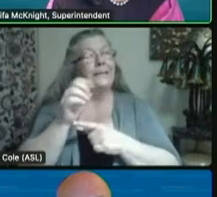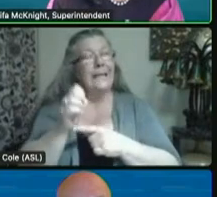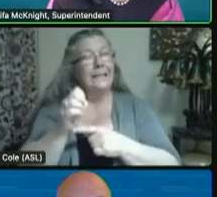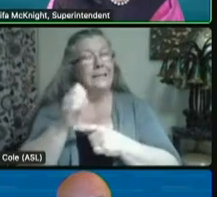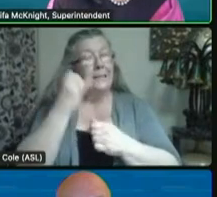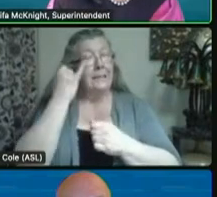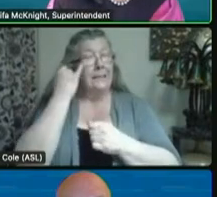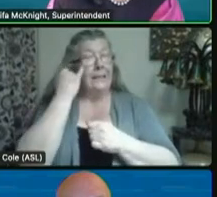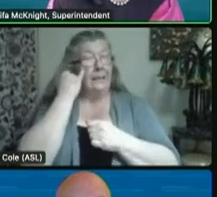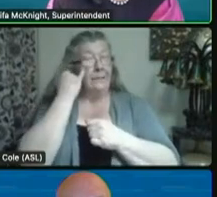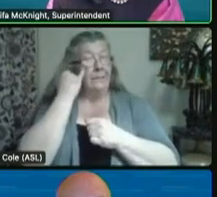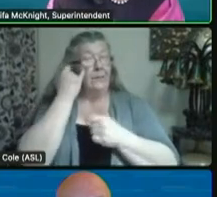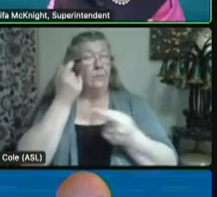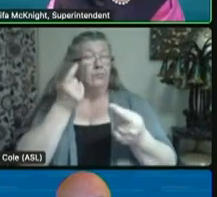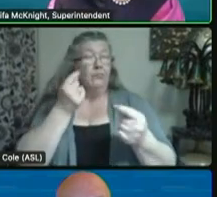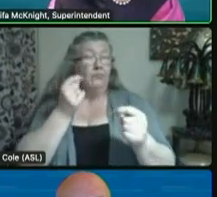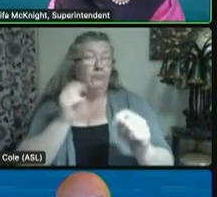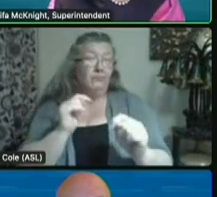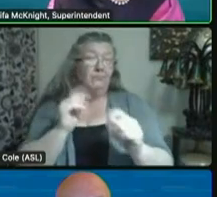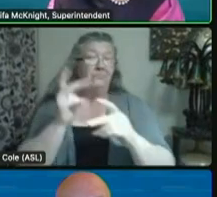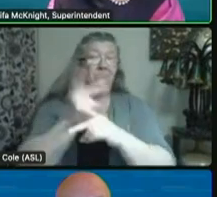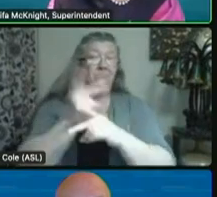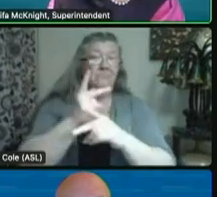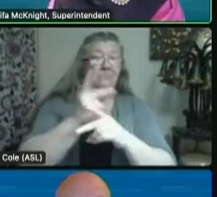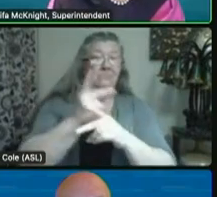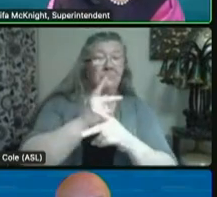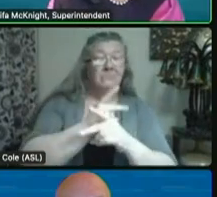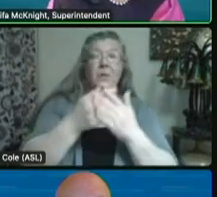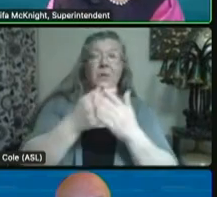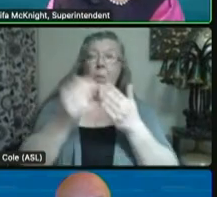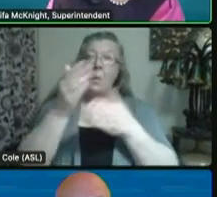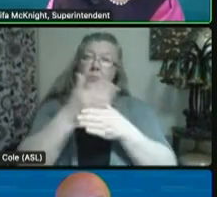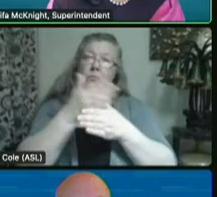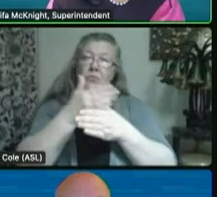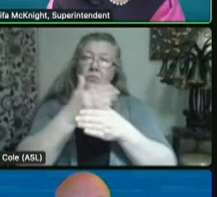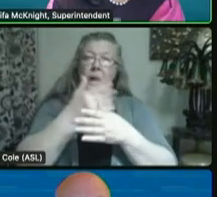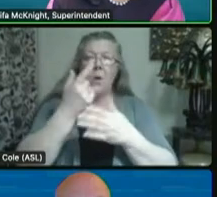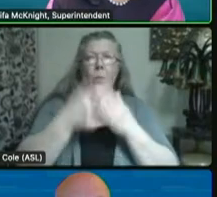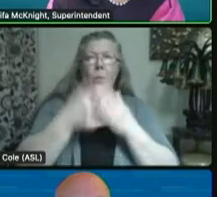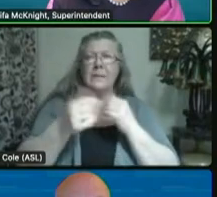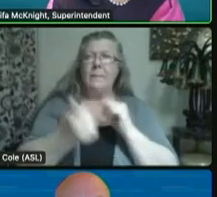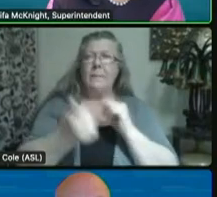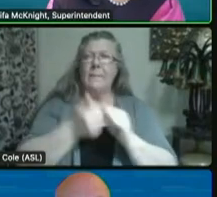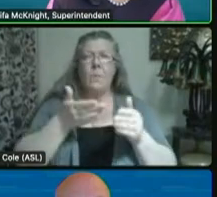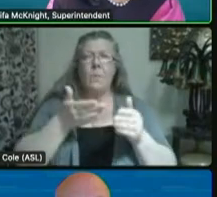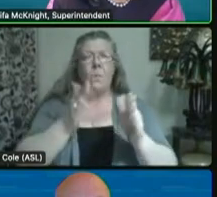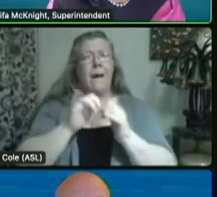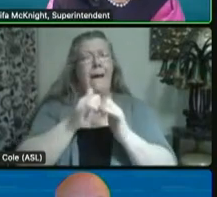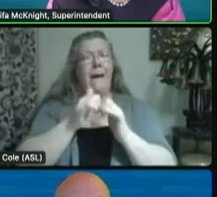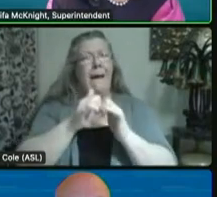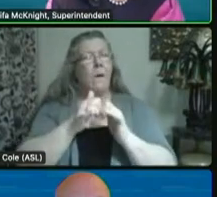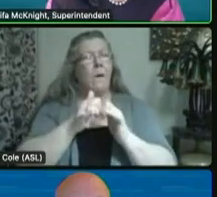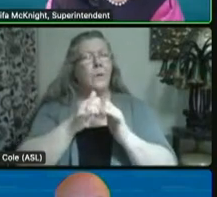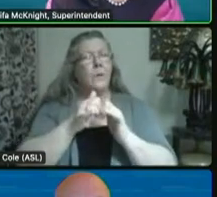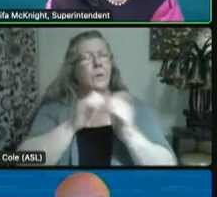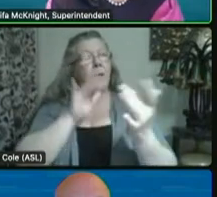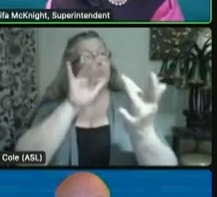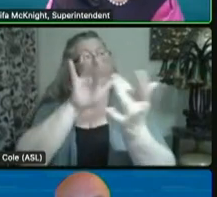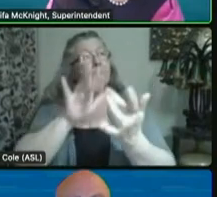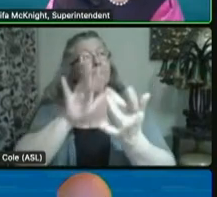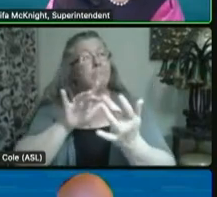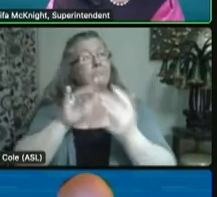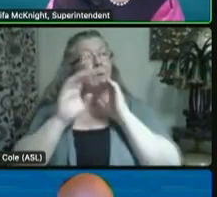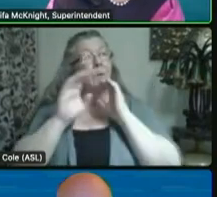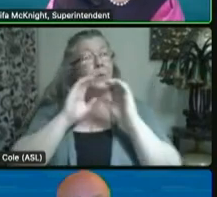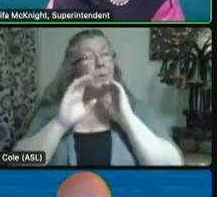you try to figure out, well, here's something that I want to share and what's the best format to do that, you can always reach out to our communications team or